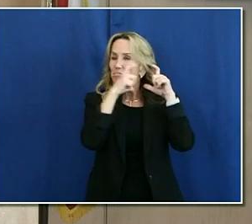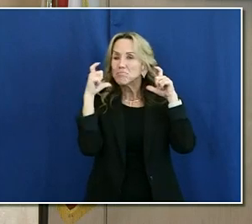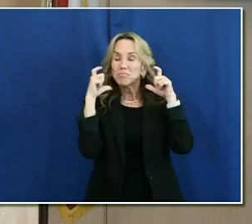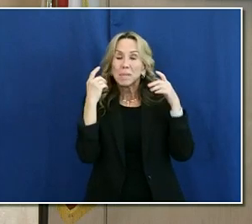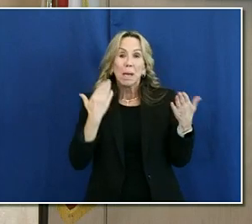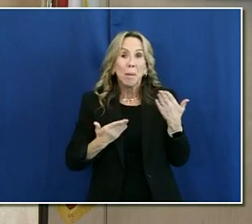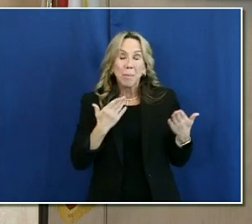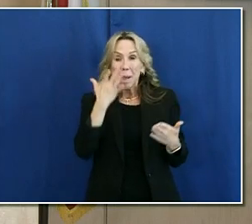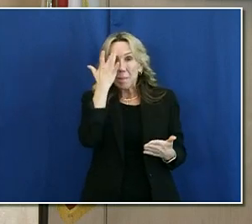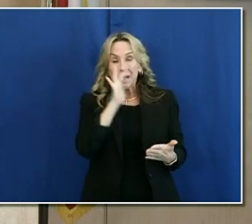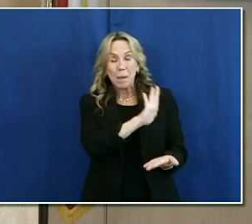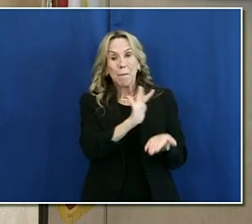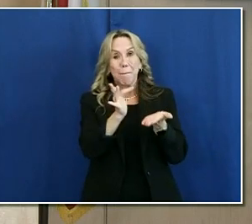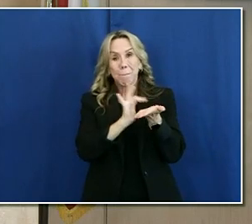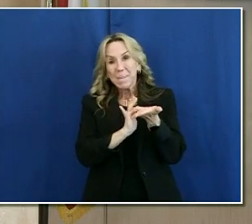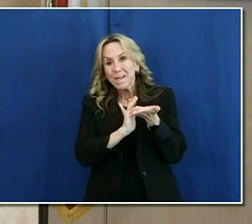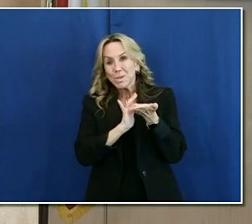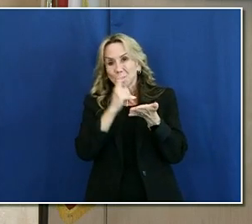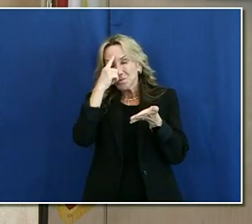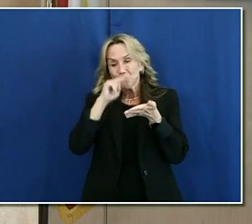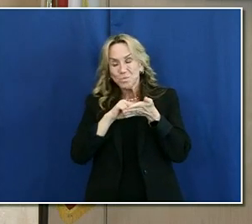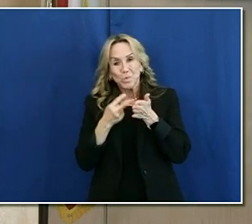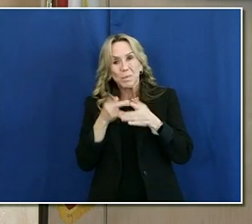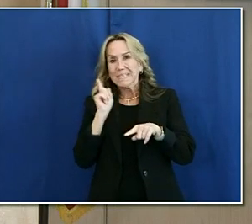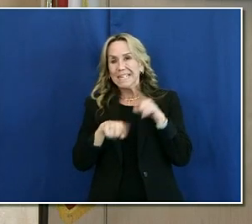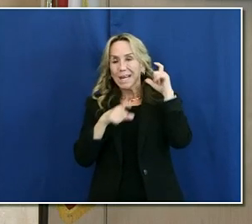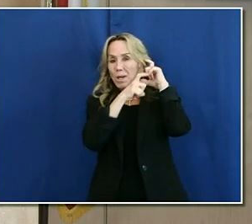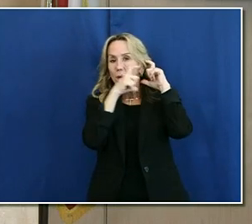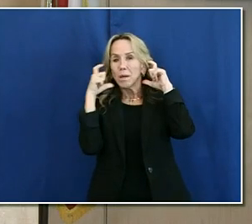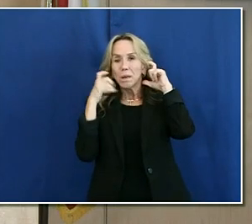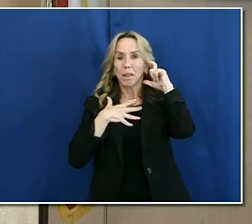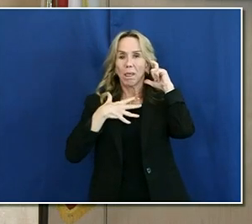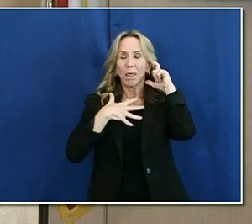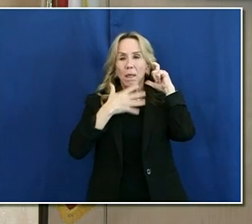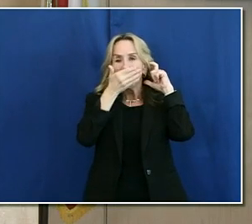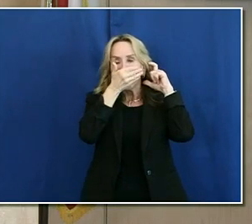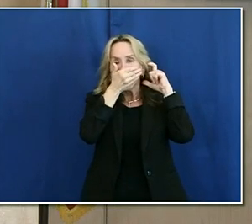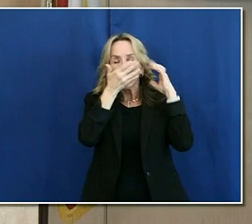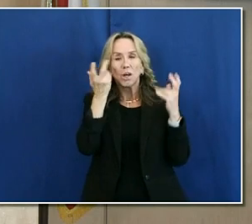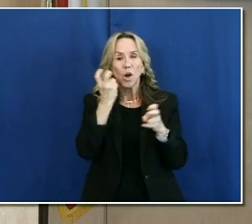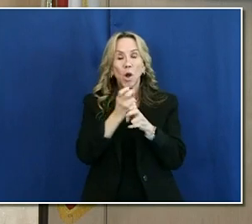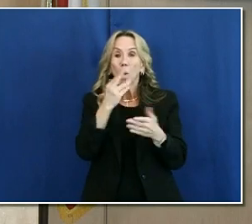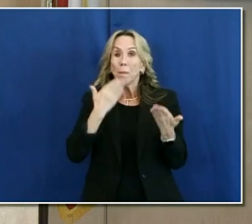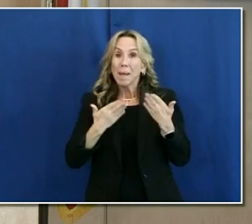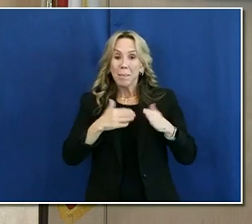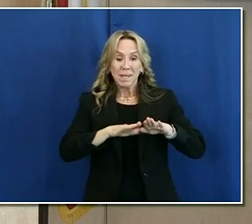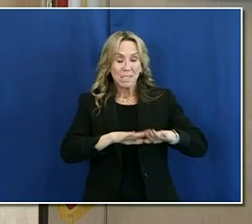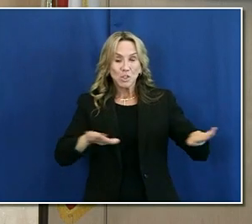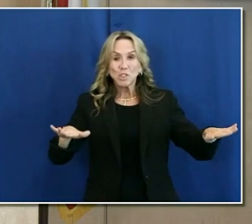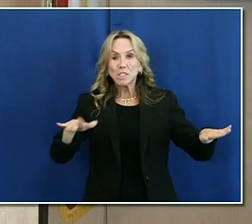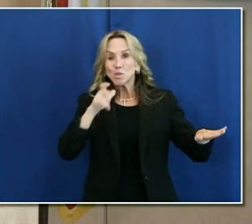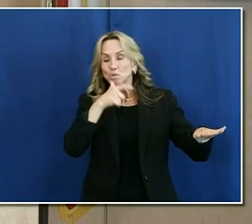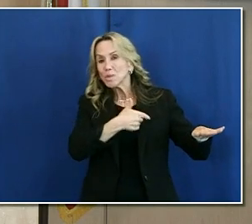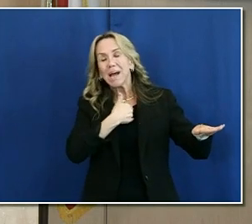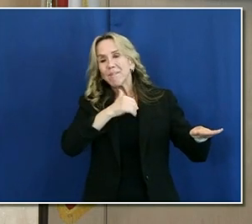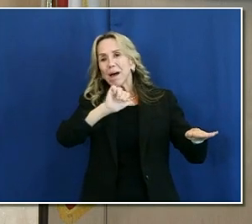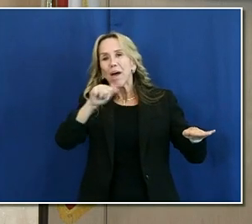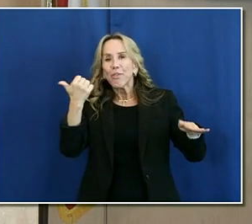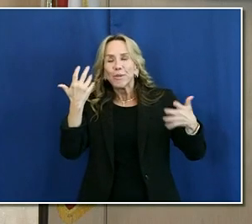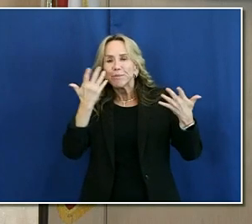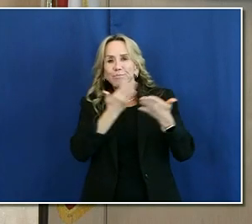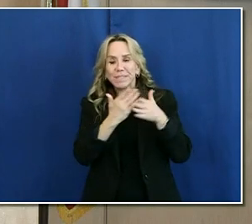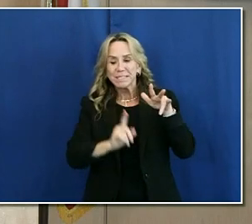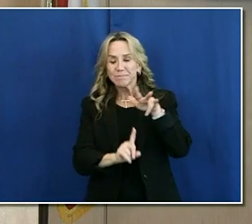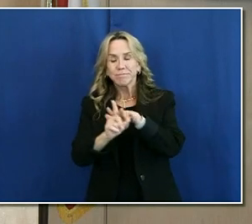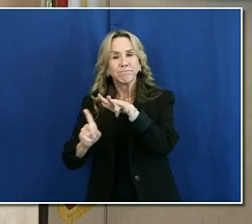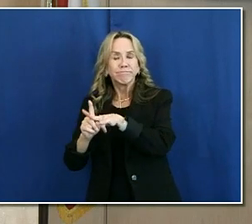even a behavioral reason, a face covering because it could restrict the airways. And we also know that under the age of 2, we don't want to